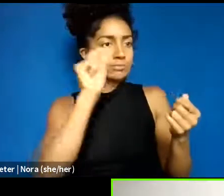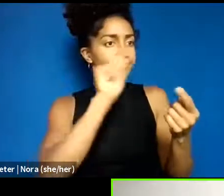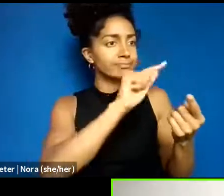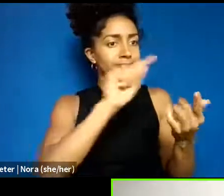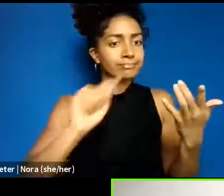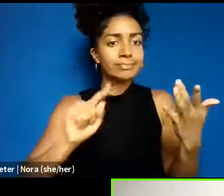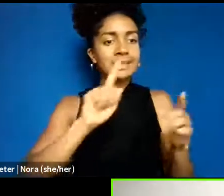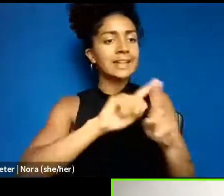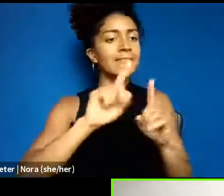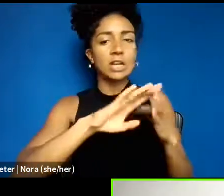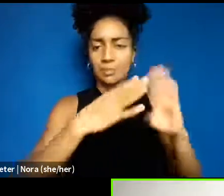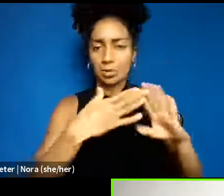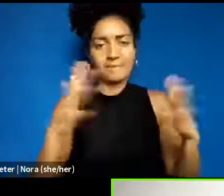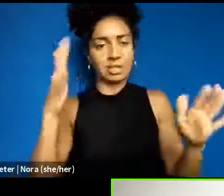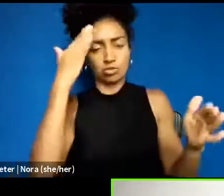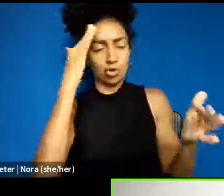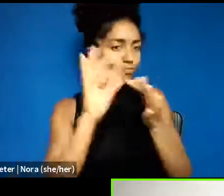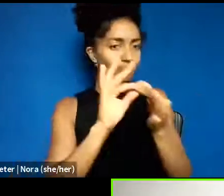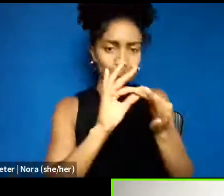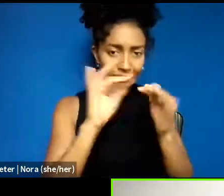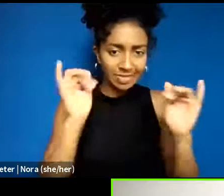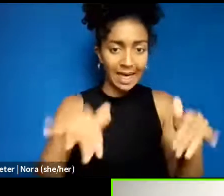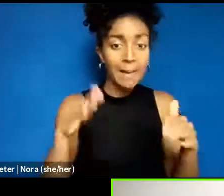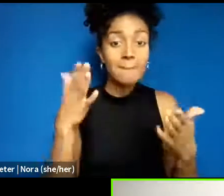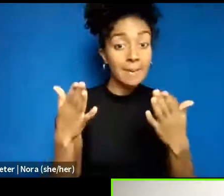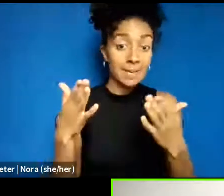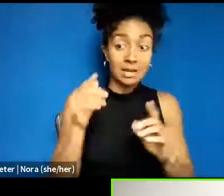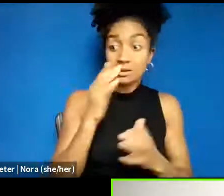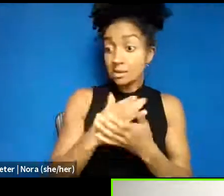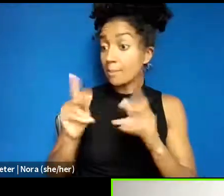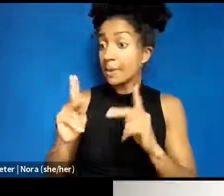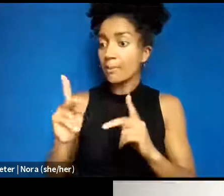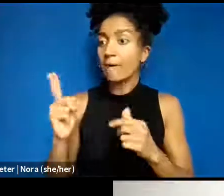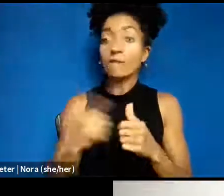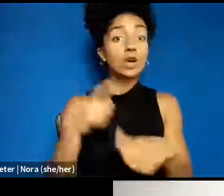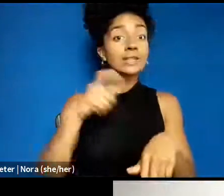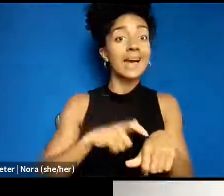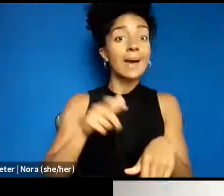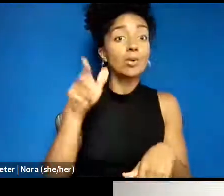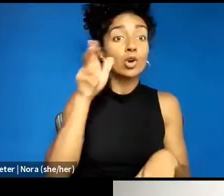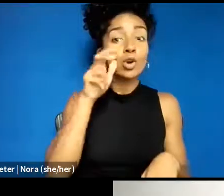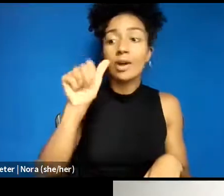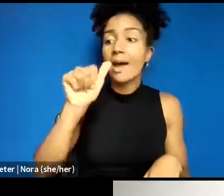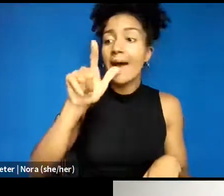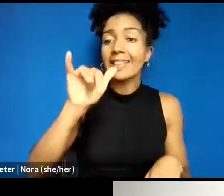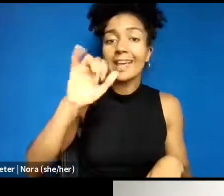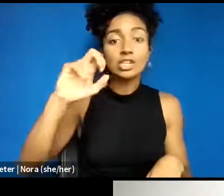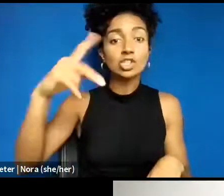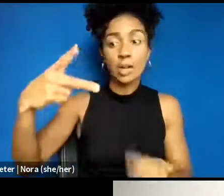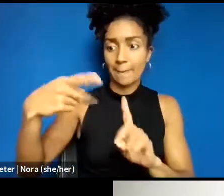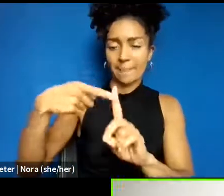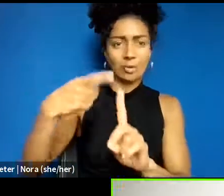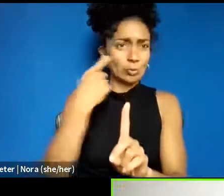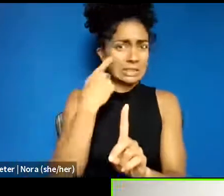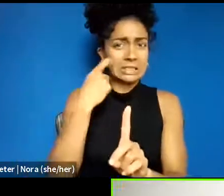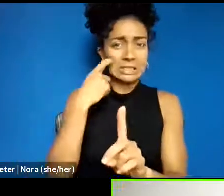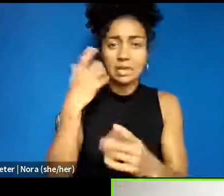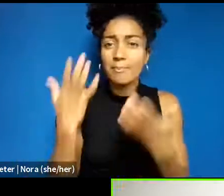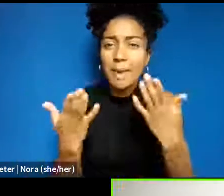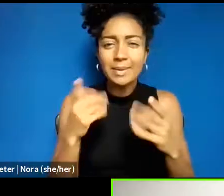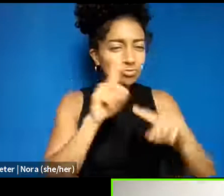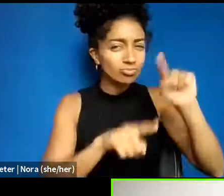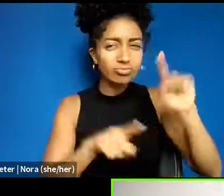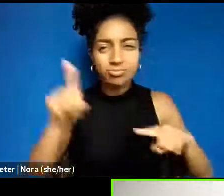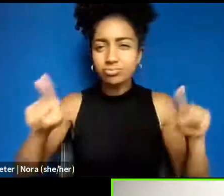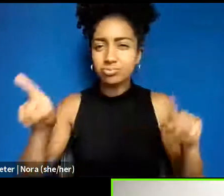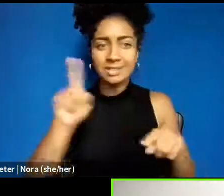term allyship within the last 6 months, right? It's really new to them. So I think within the workplace, part of